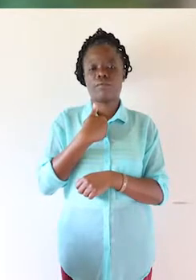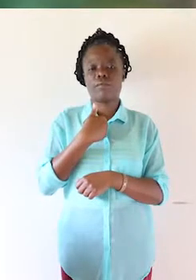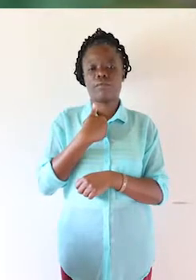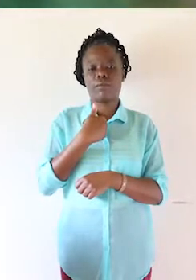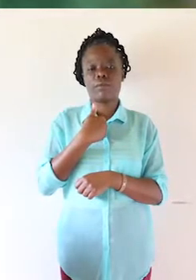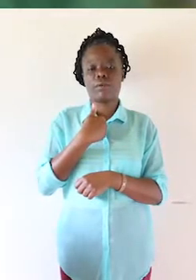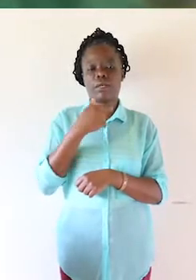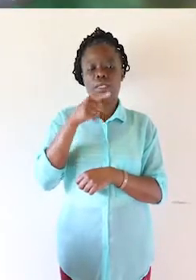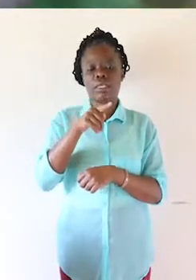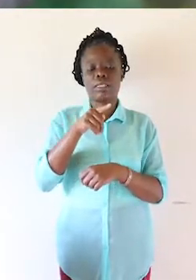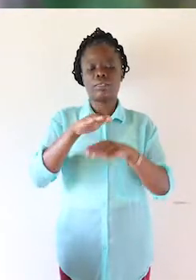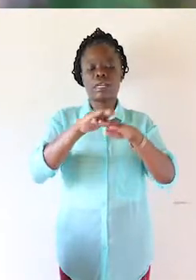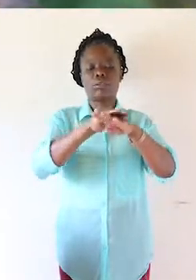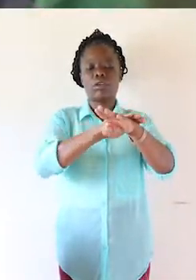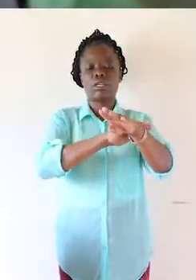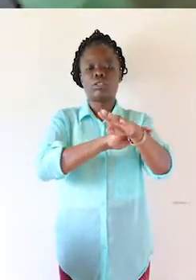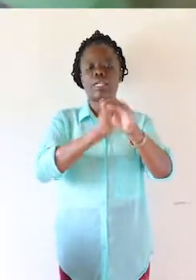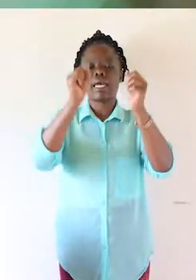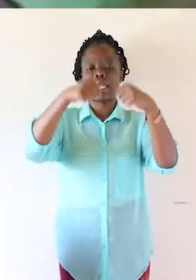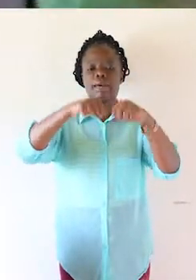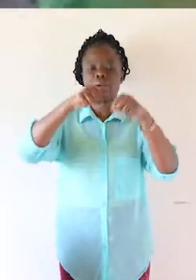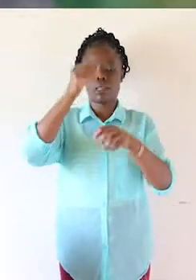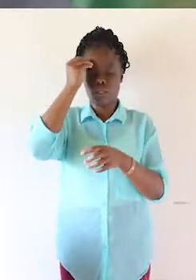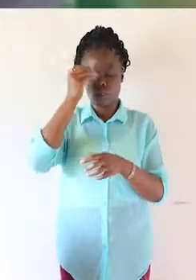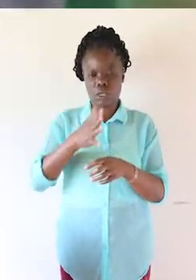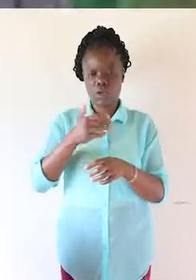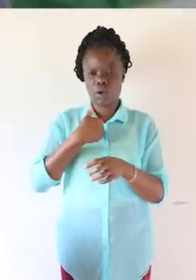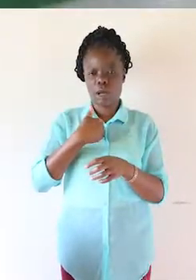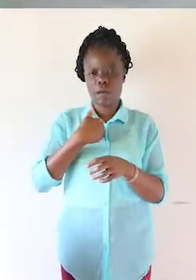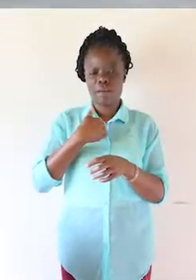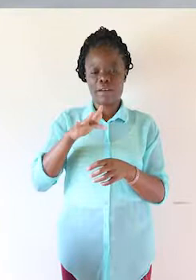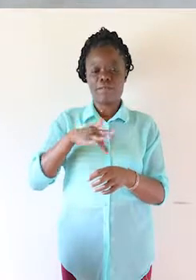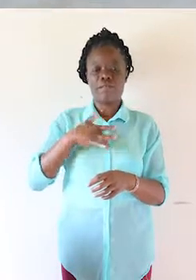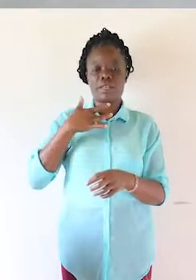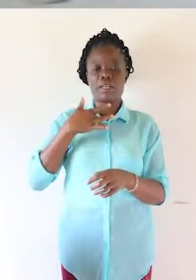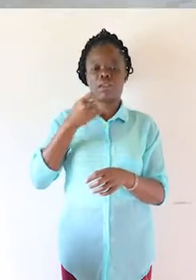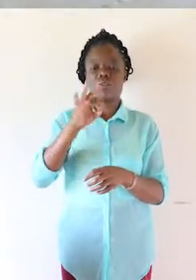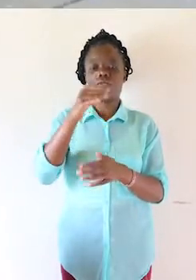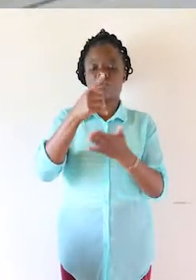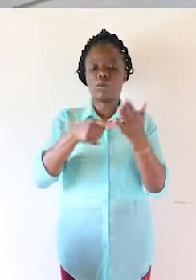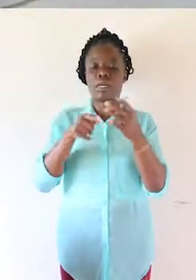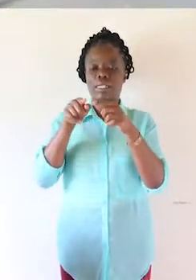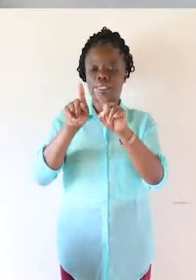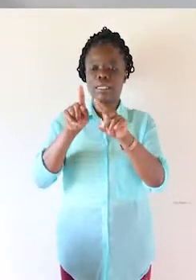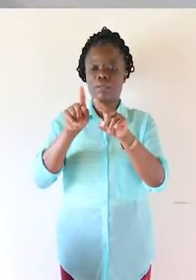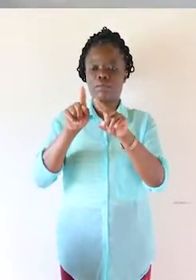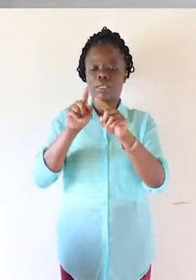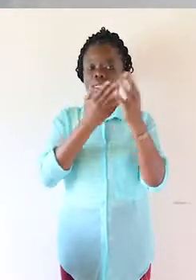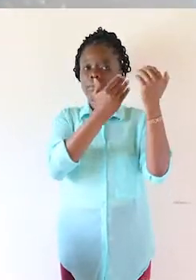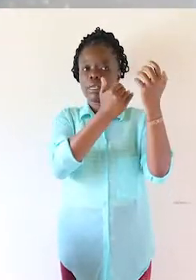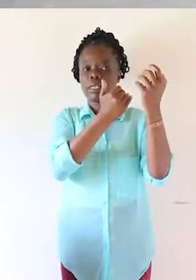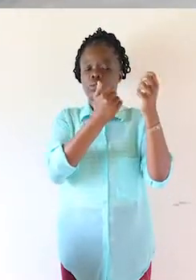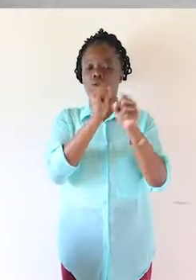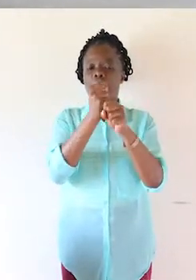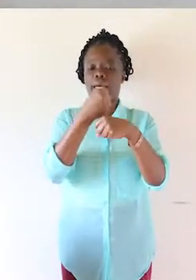have. This exploration enables the learner to have a feel of what he or she